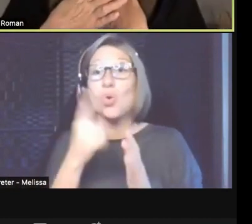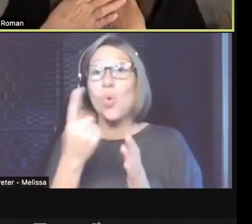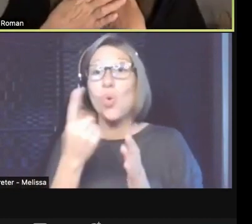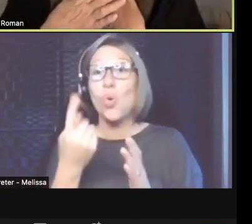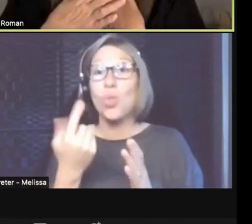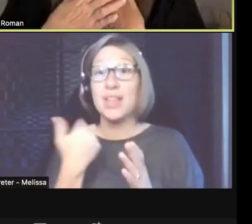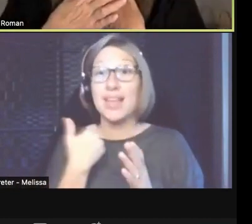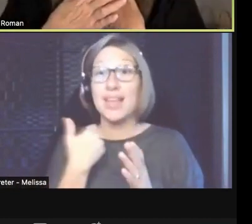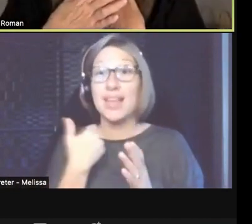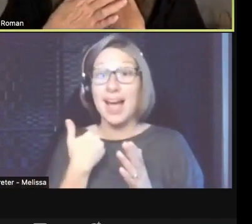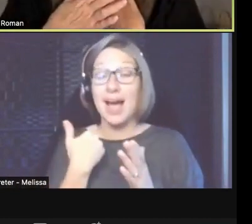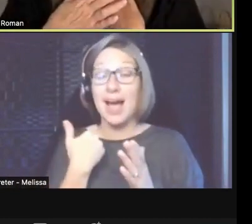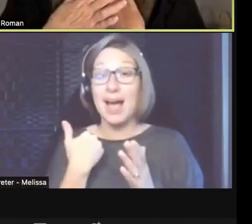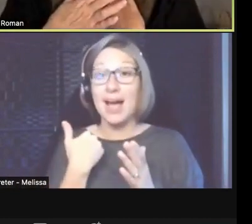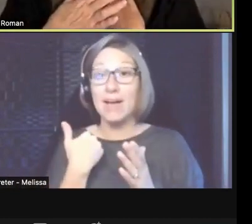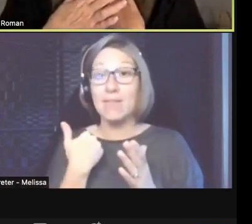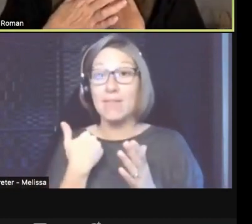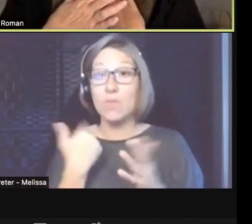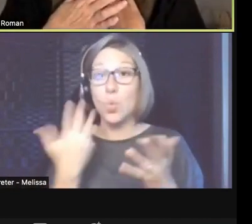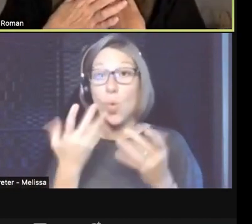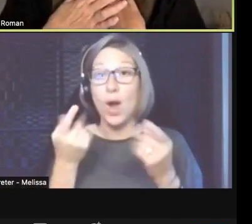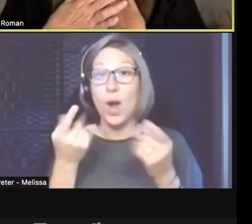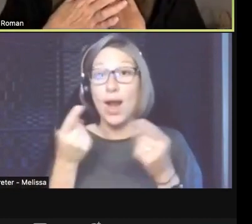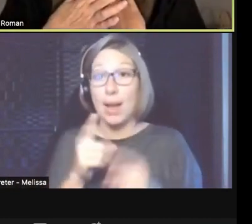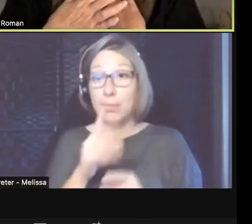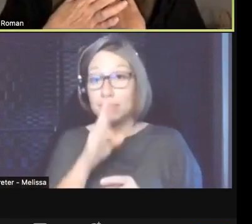to them.